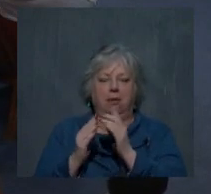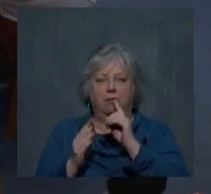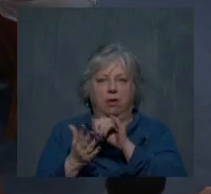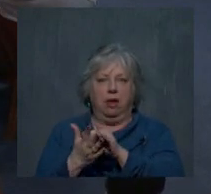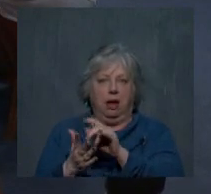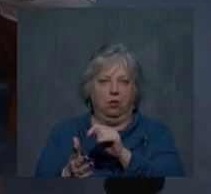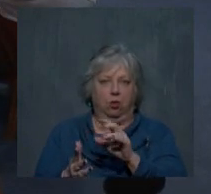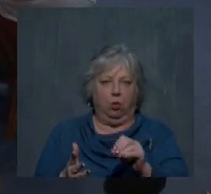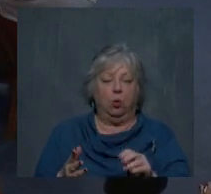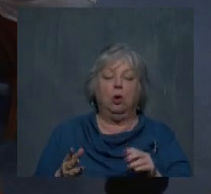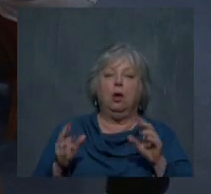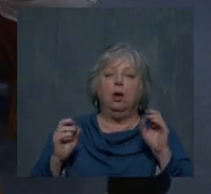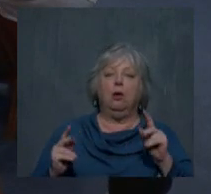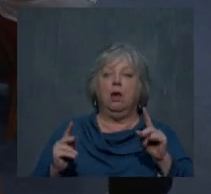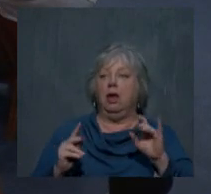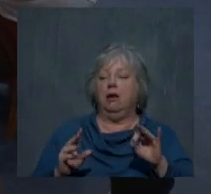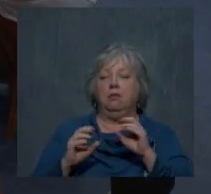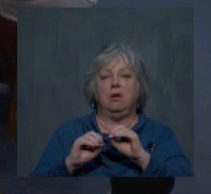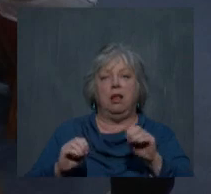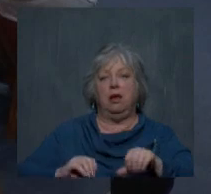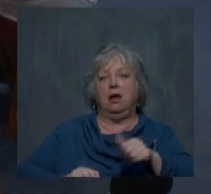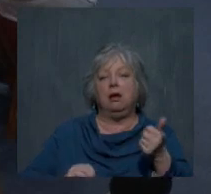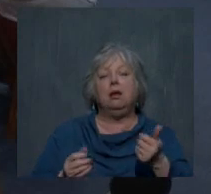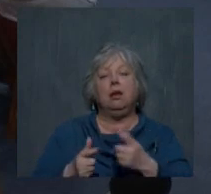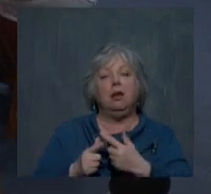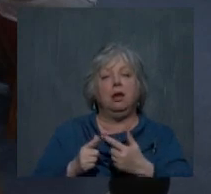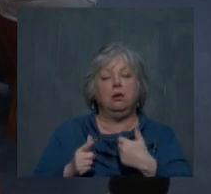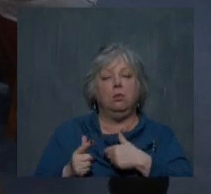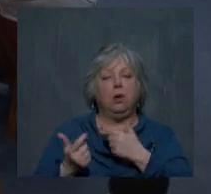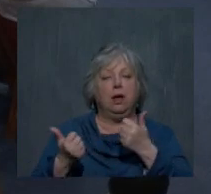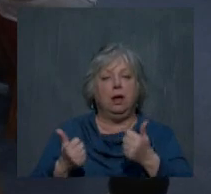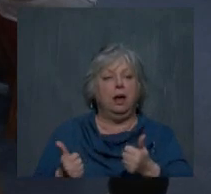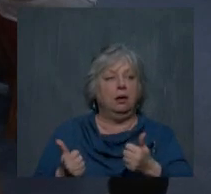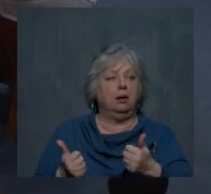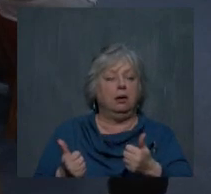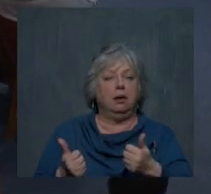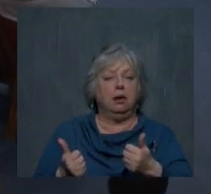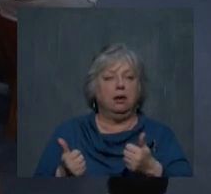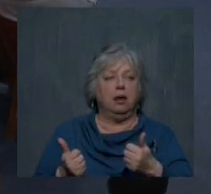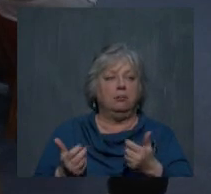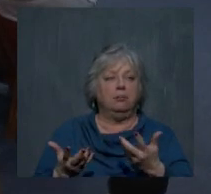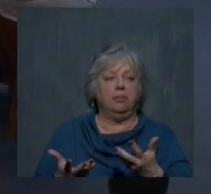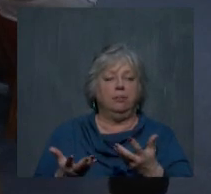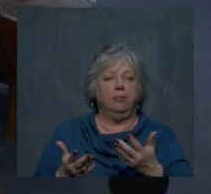too. Okay, if there's nothing else, then we can